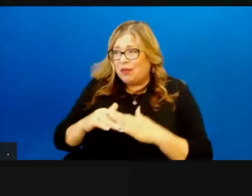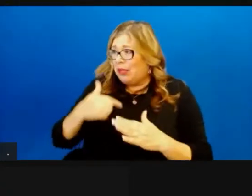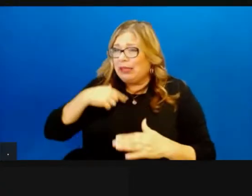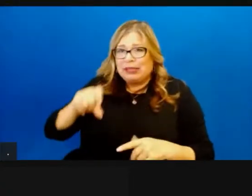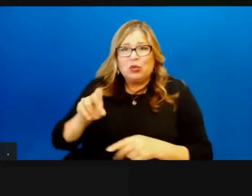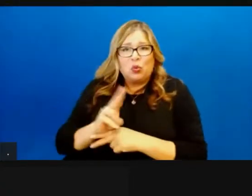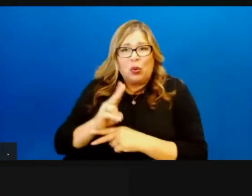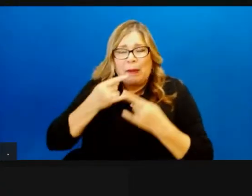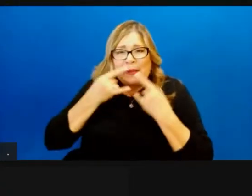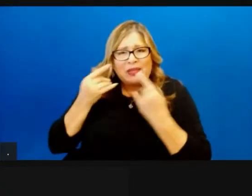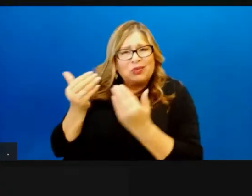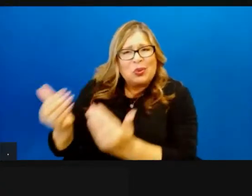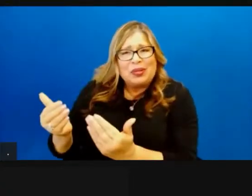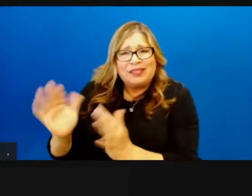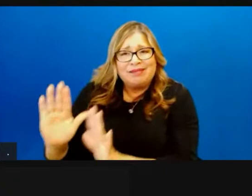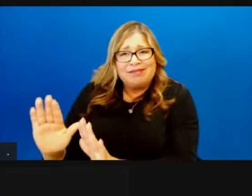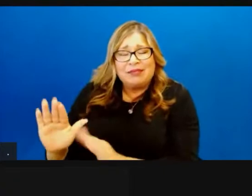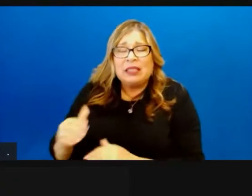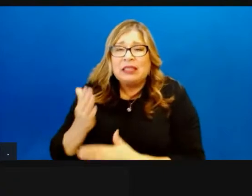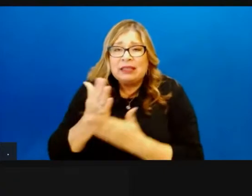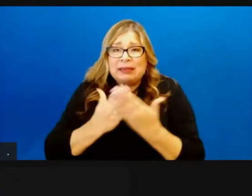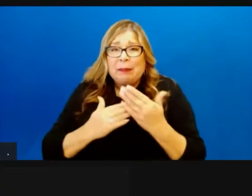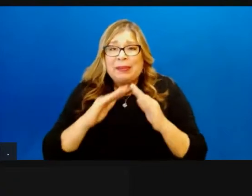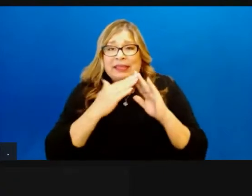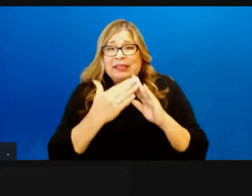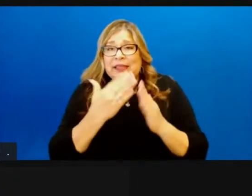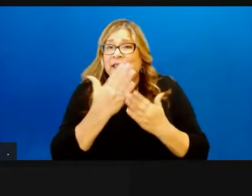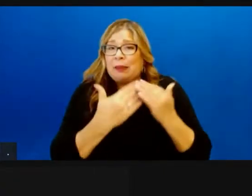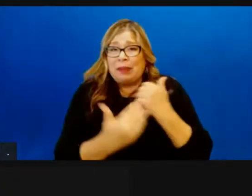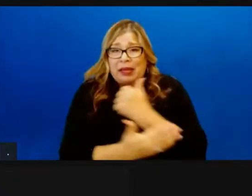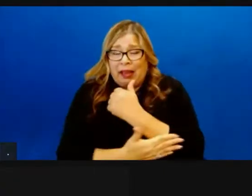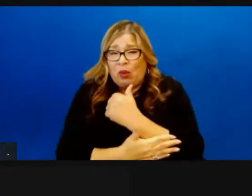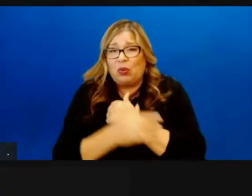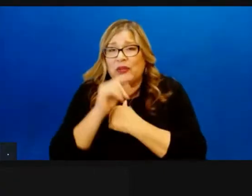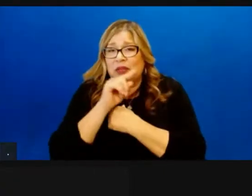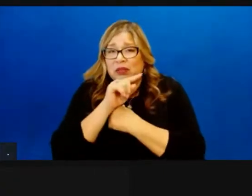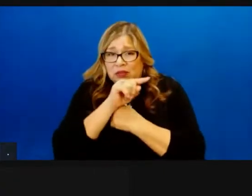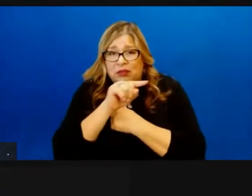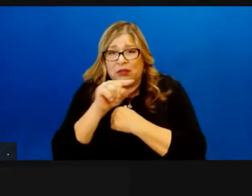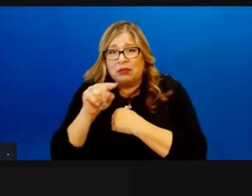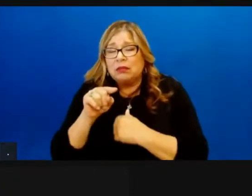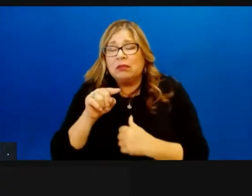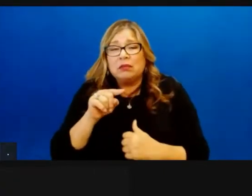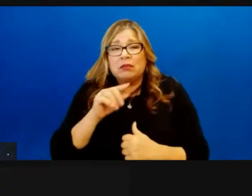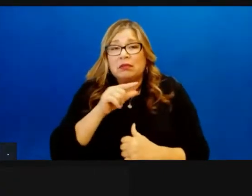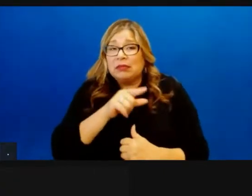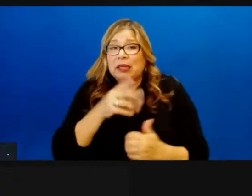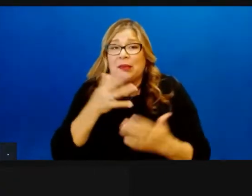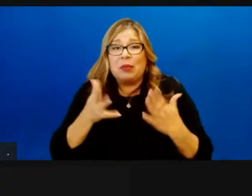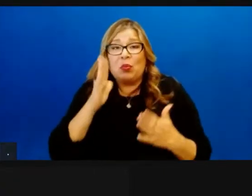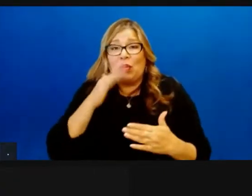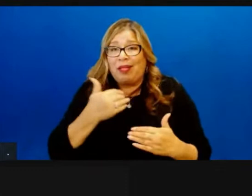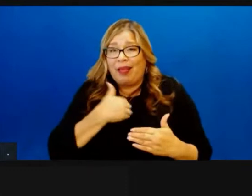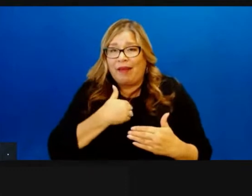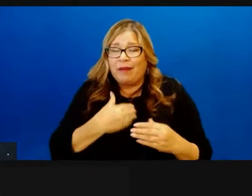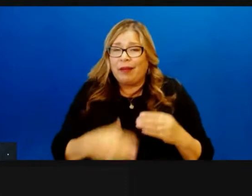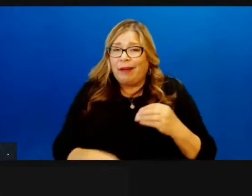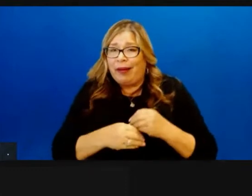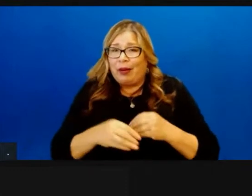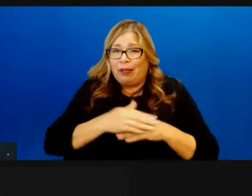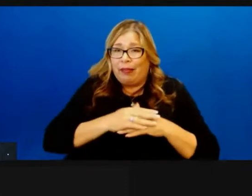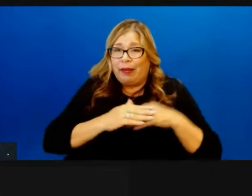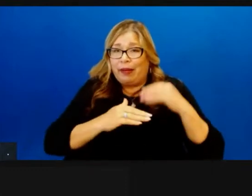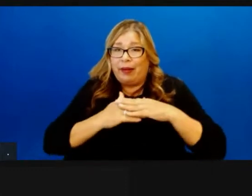cities and some counties, they will put in place what will be added layers of protection beyond what the state is